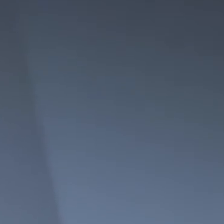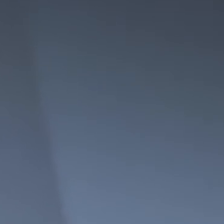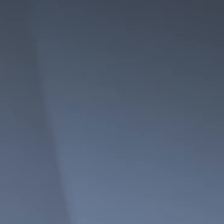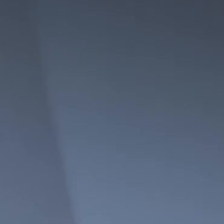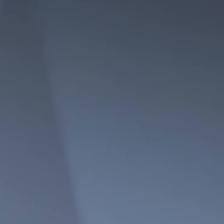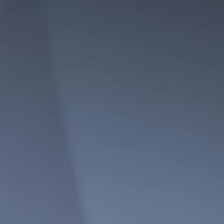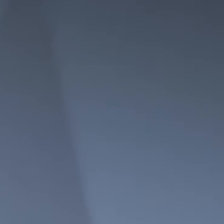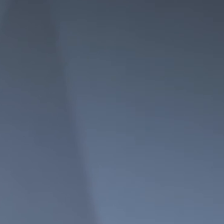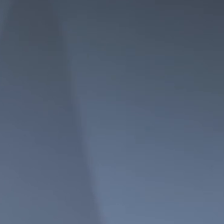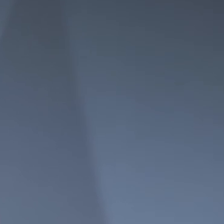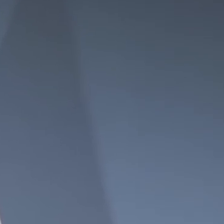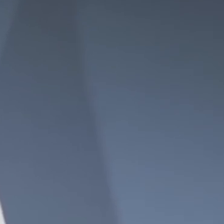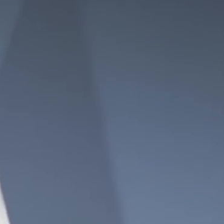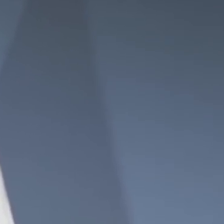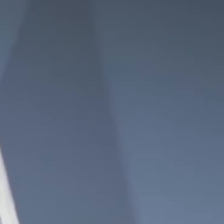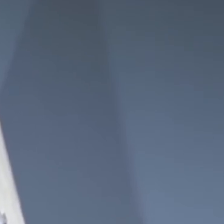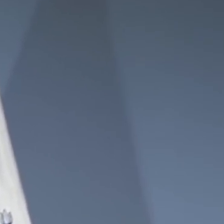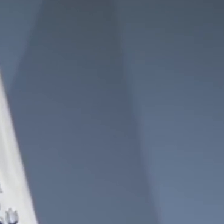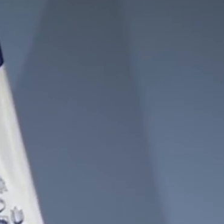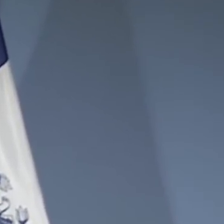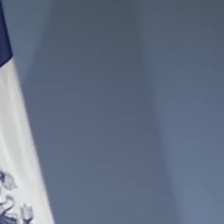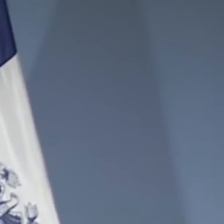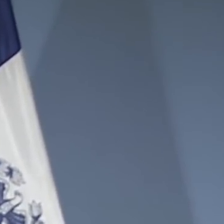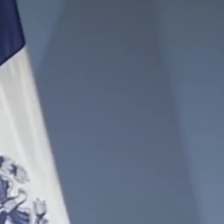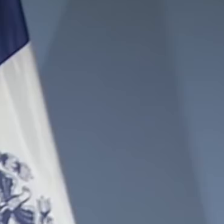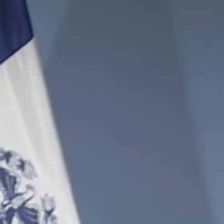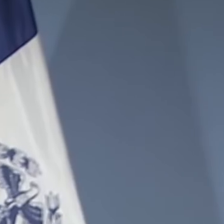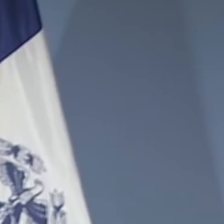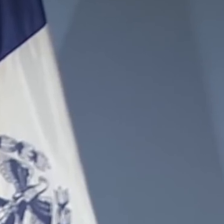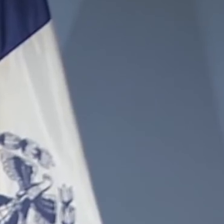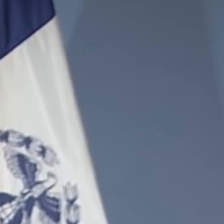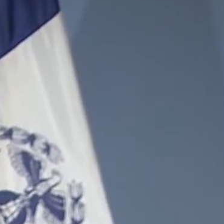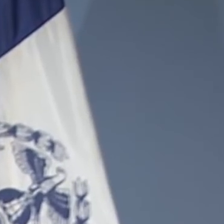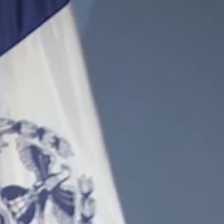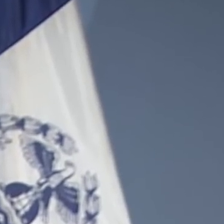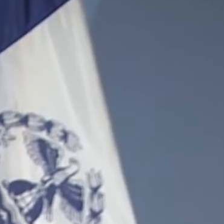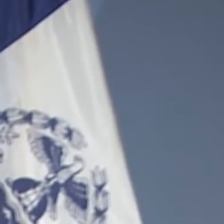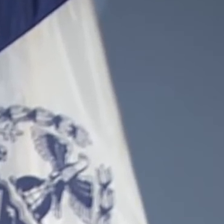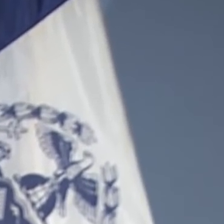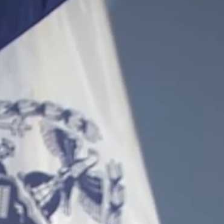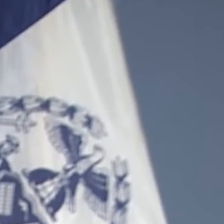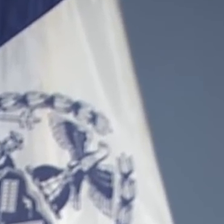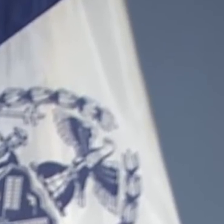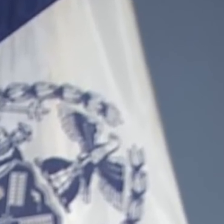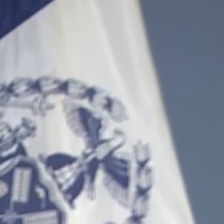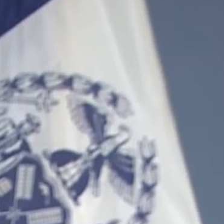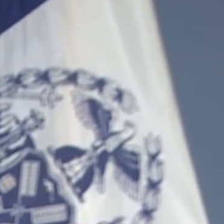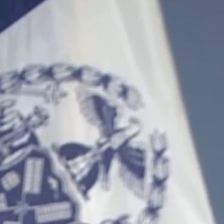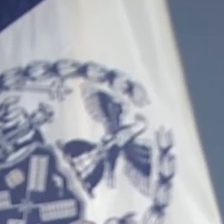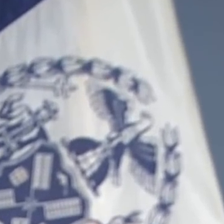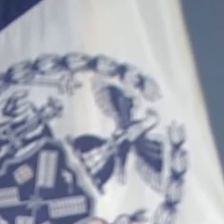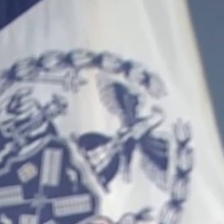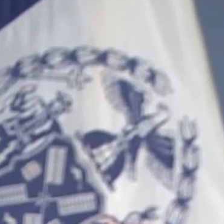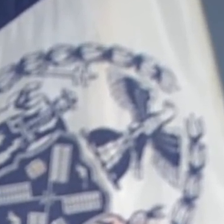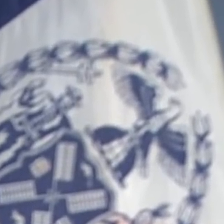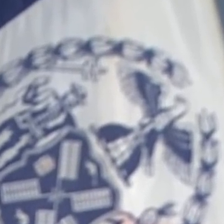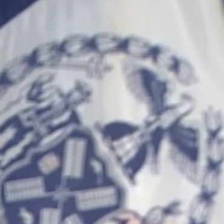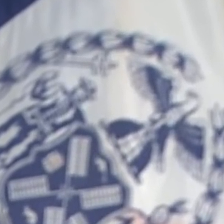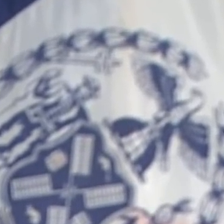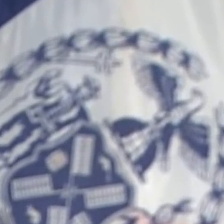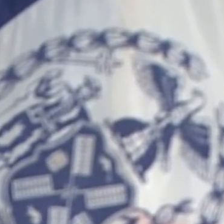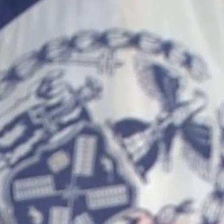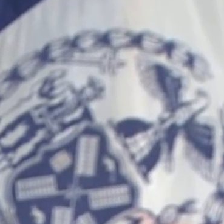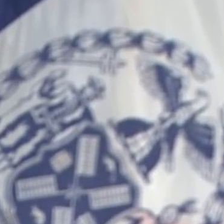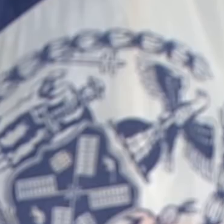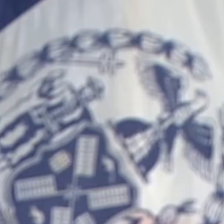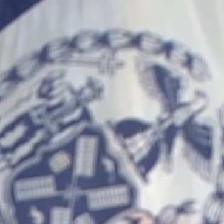Yesterday, I told you that we were starting to see something very important. We were starting to see some change in the right